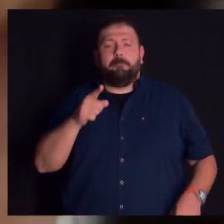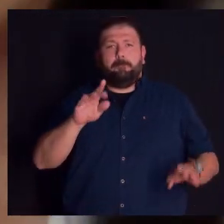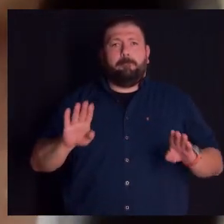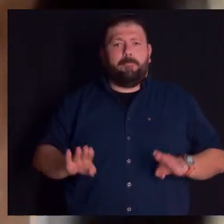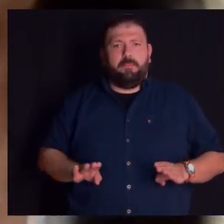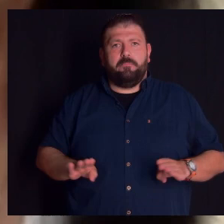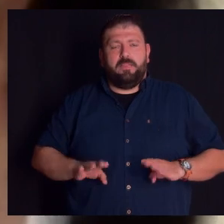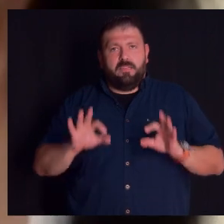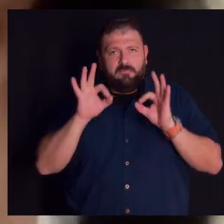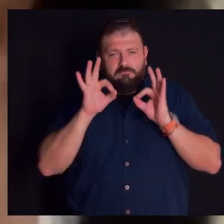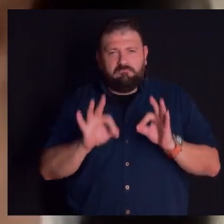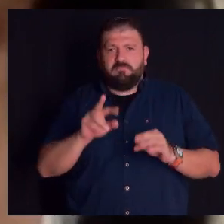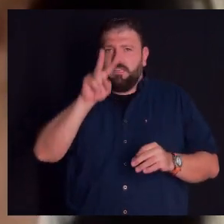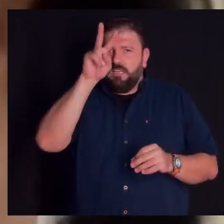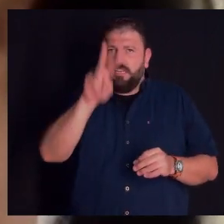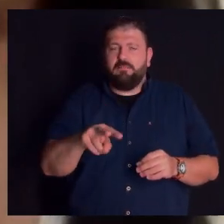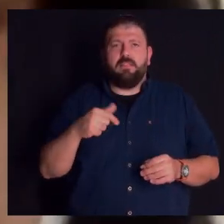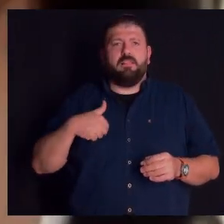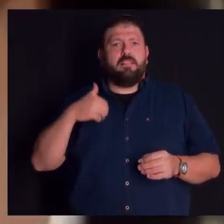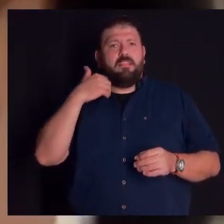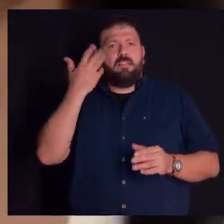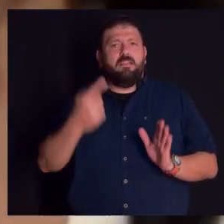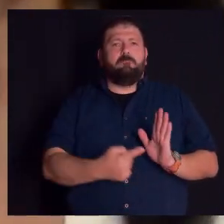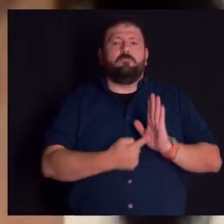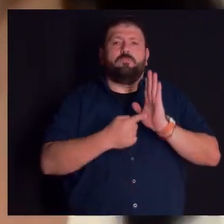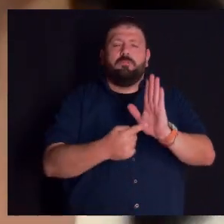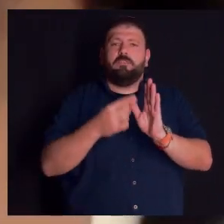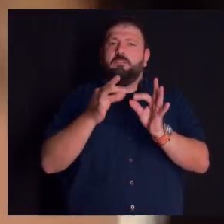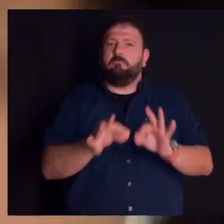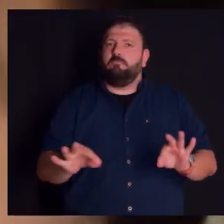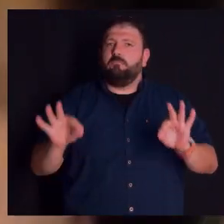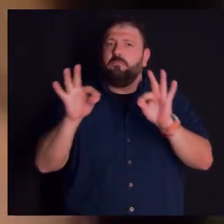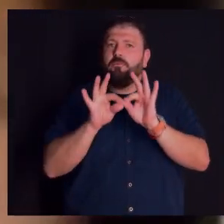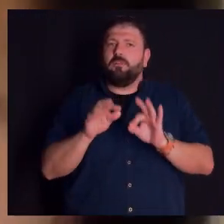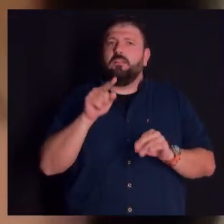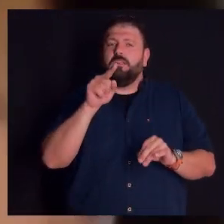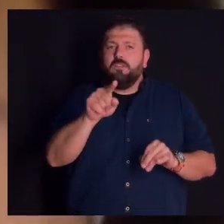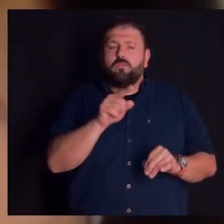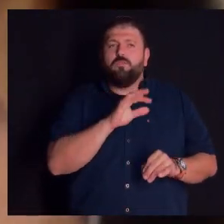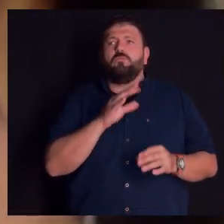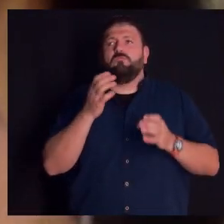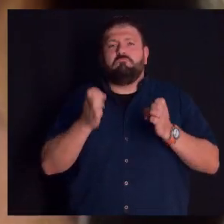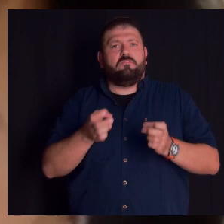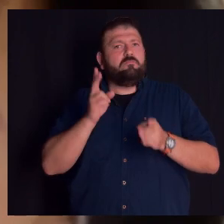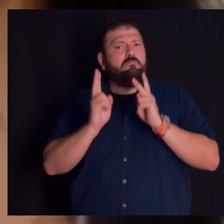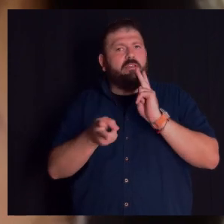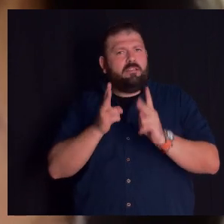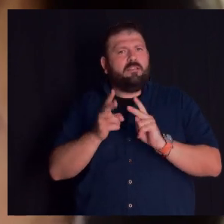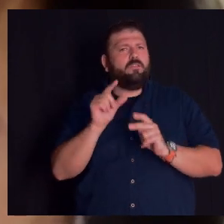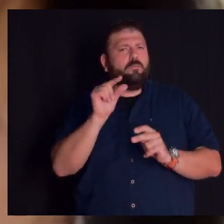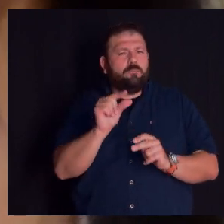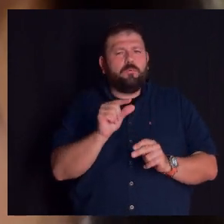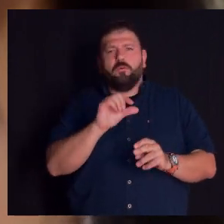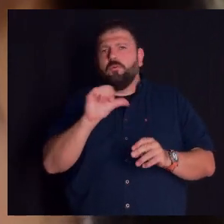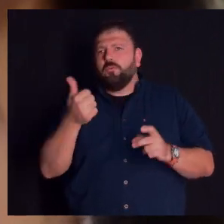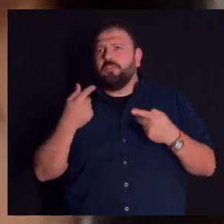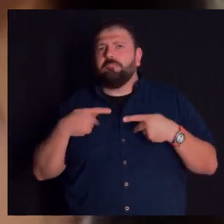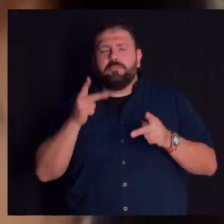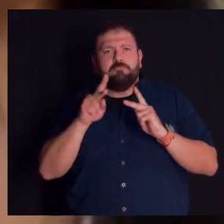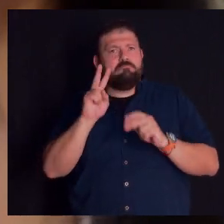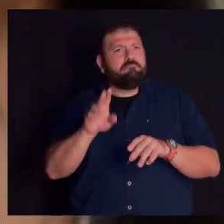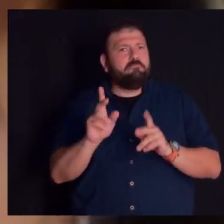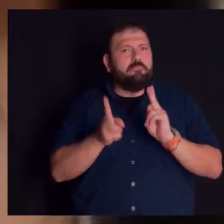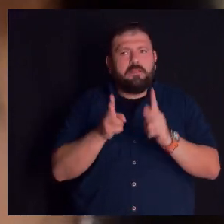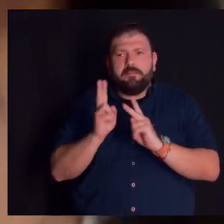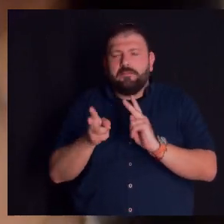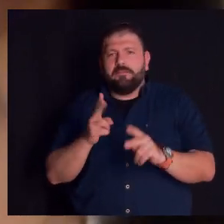The very famous couple we have here, we want to say something that is very important. We talked a little bit with them. They were